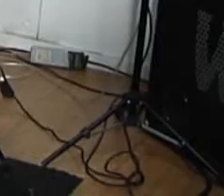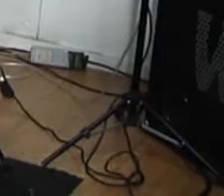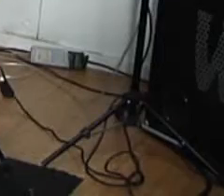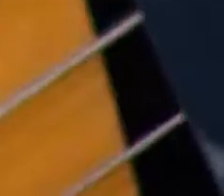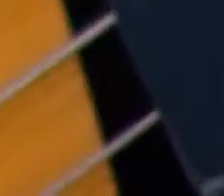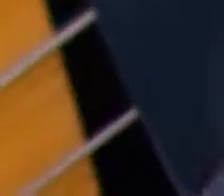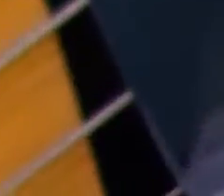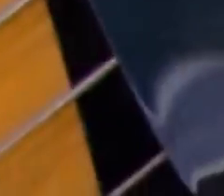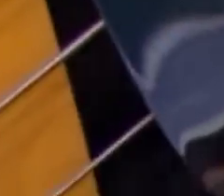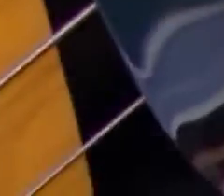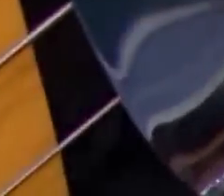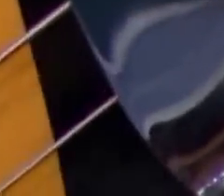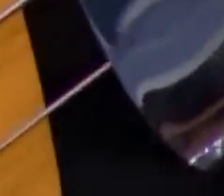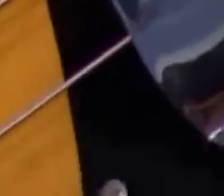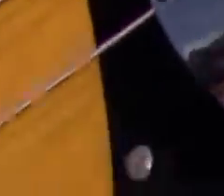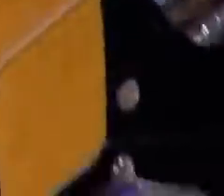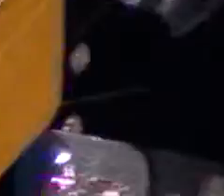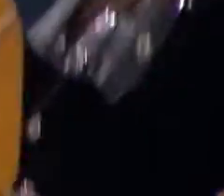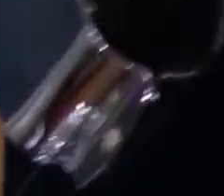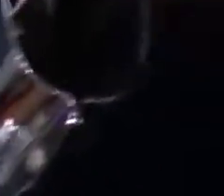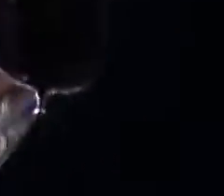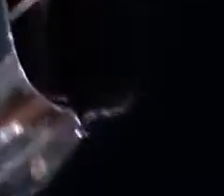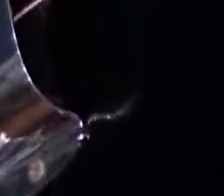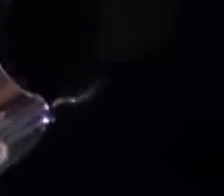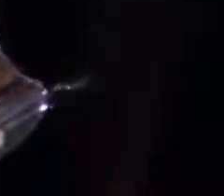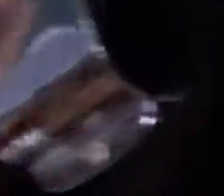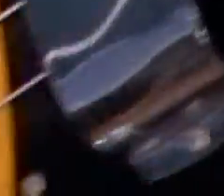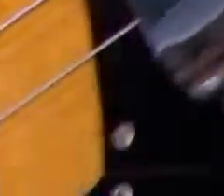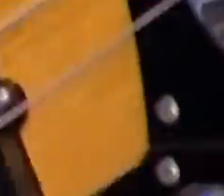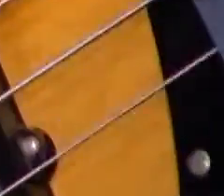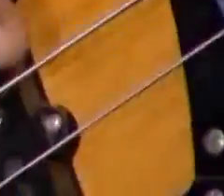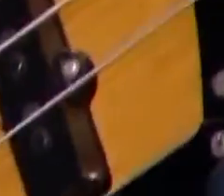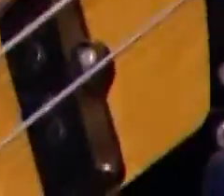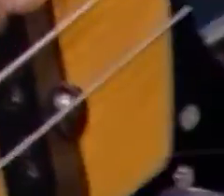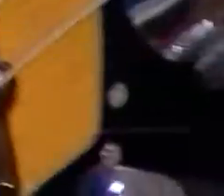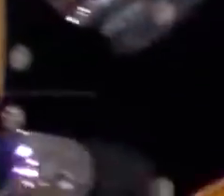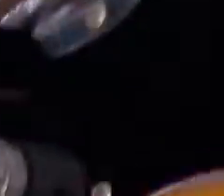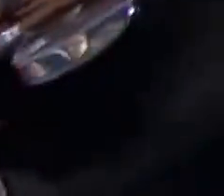Purple rain, purple rain.